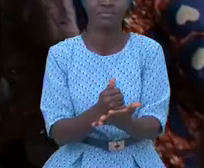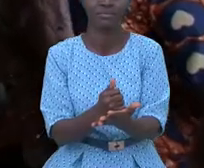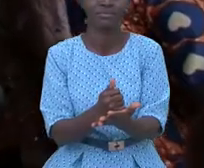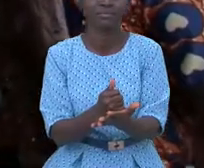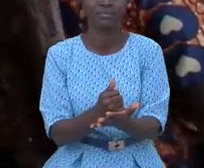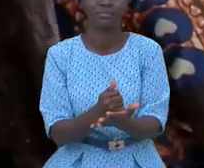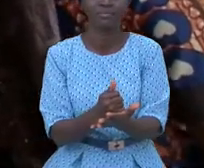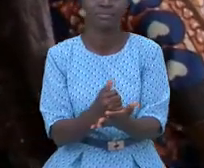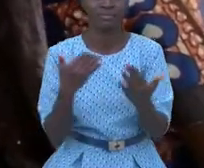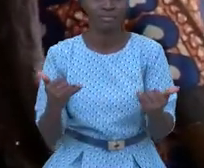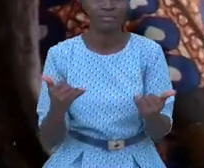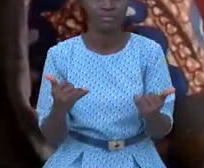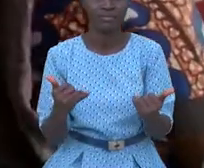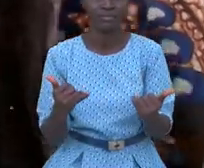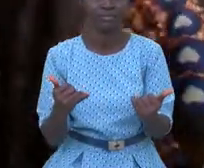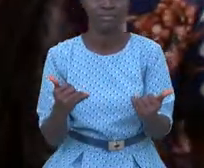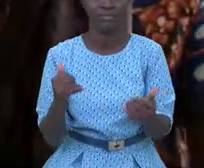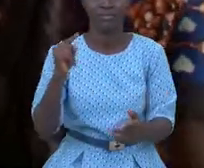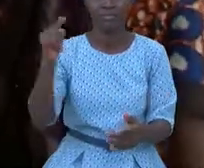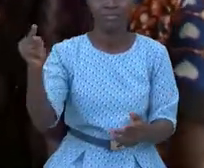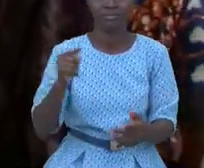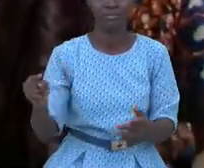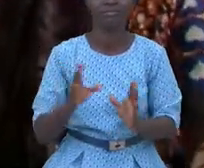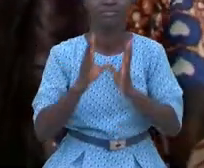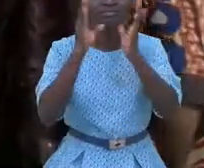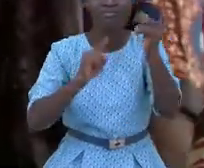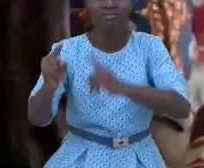come to Z. Somebody say Z.